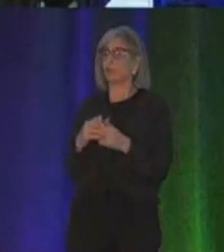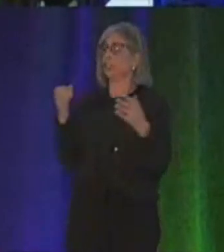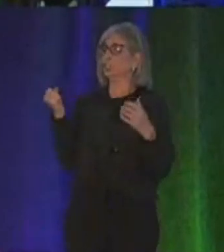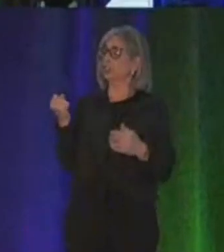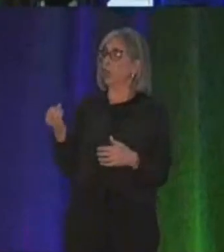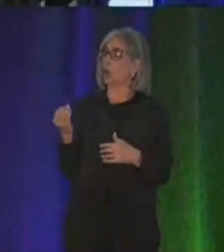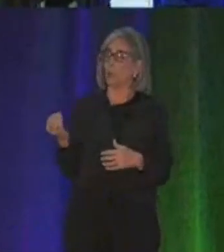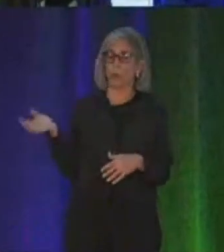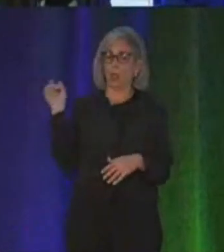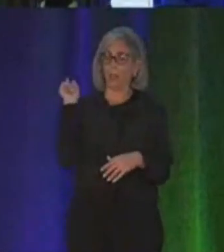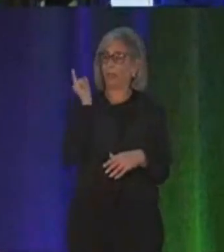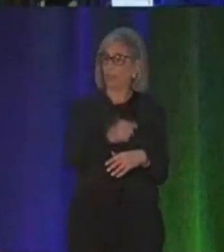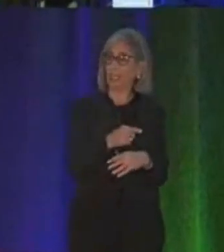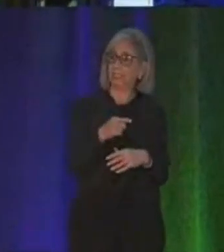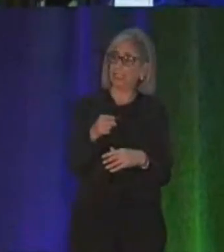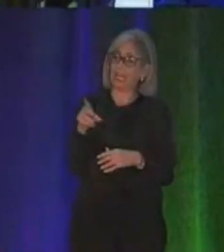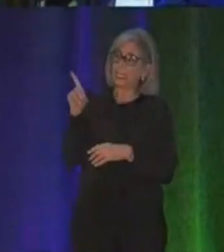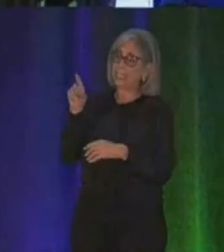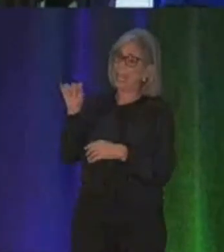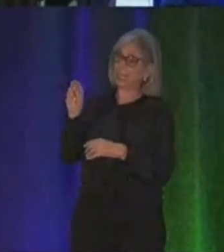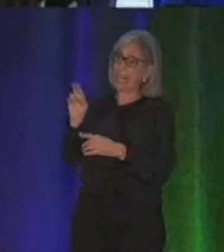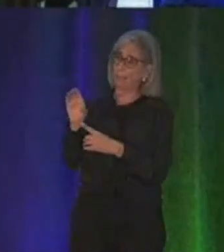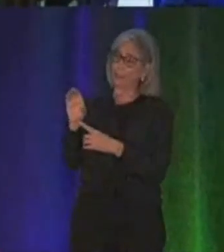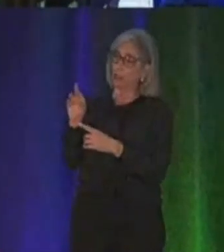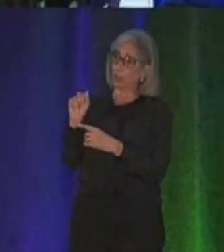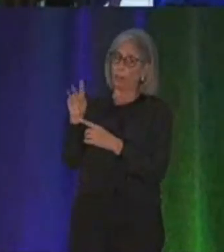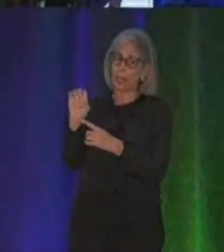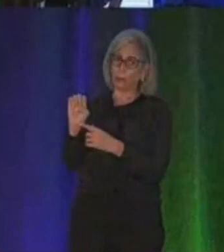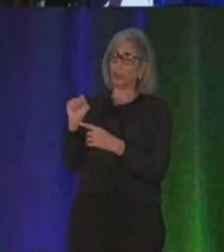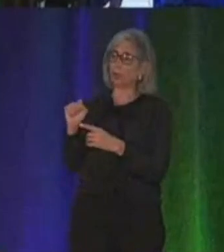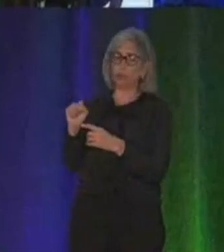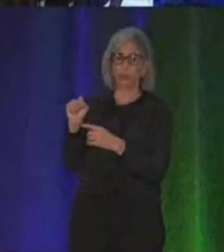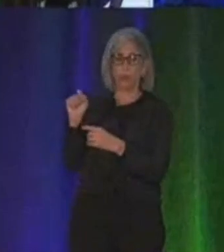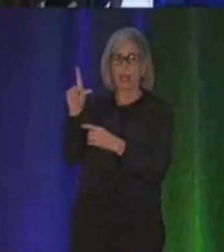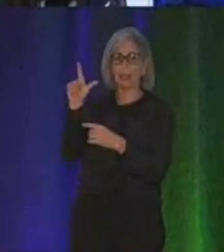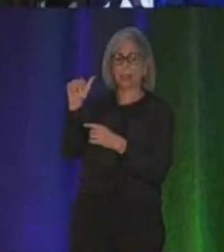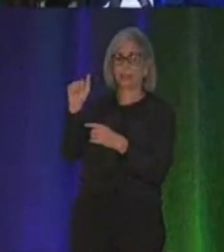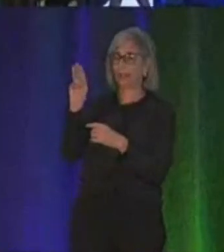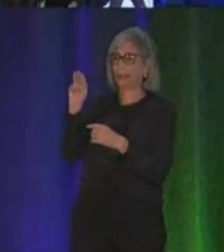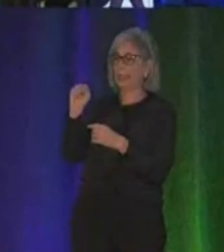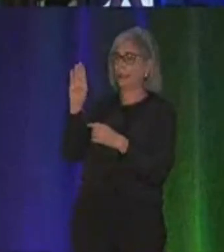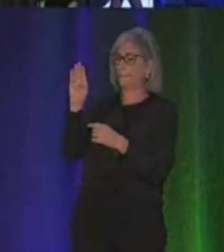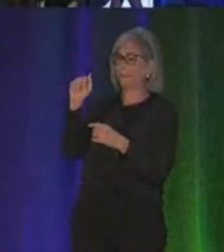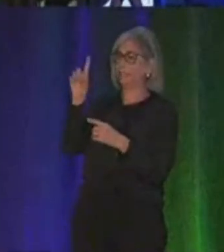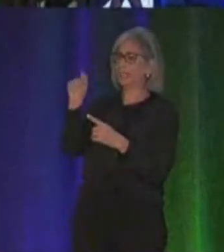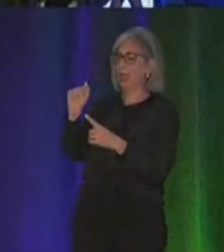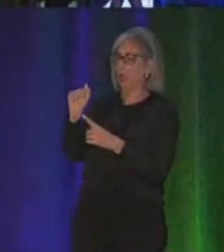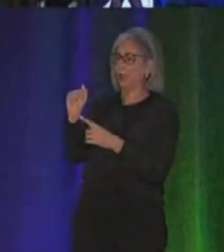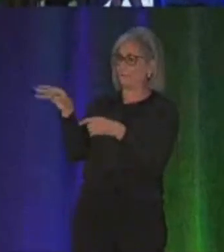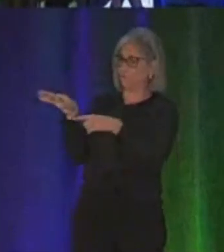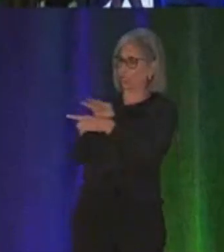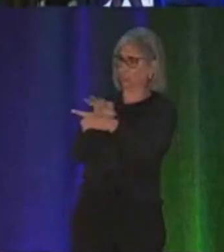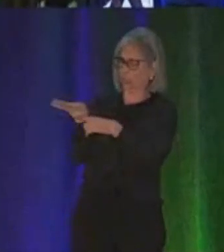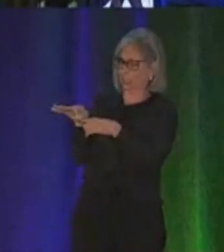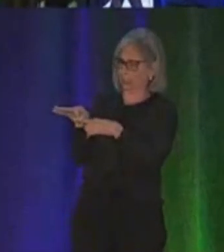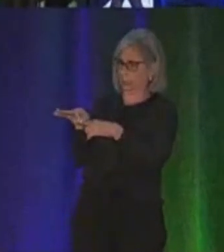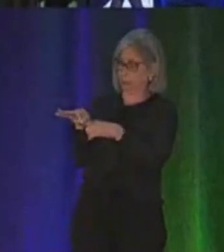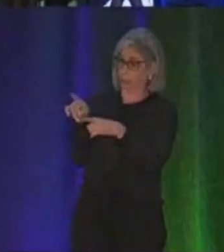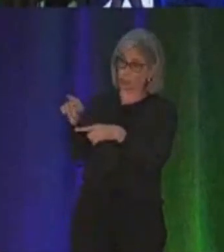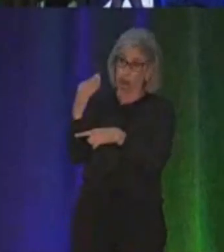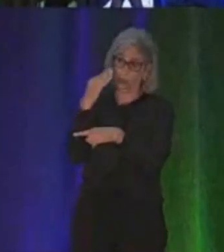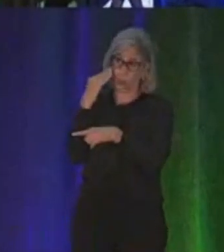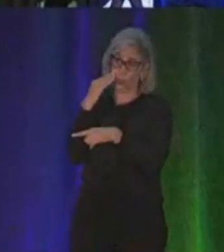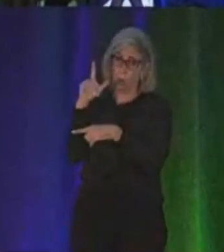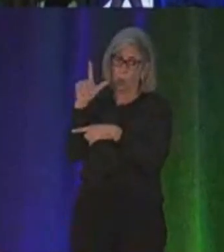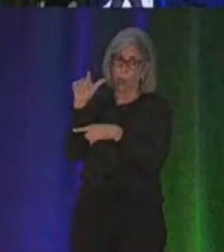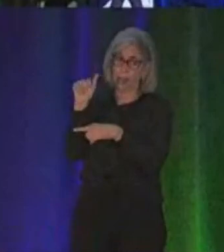So these dynamic routes get deployed to a Lambda function. So are you guys familiar with Lambda functions? I'm sure. Yeah. Yes. Okay,